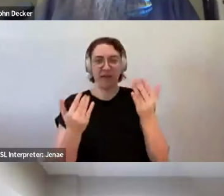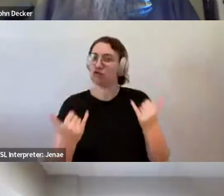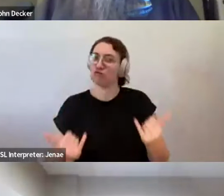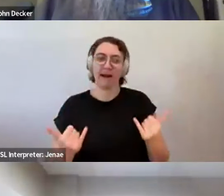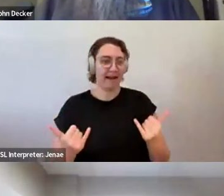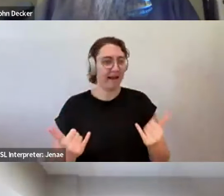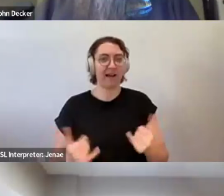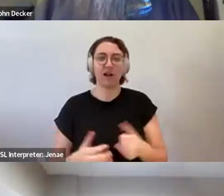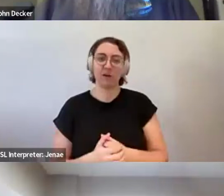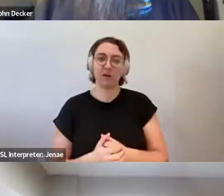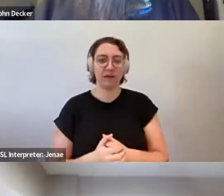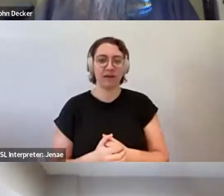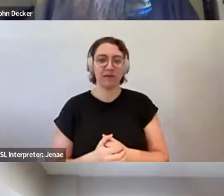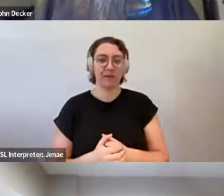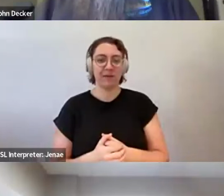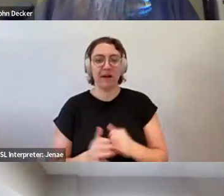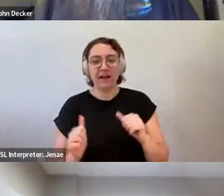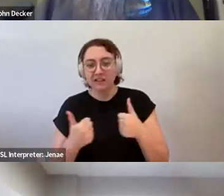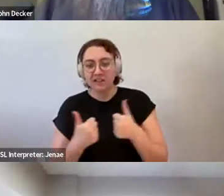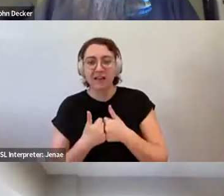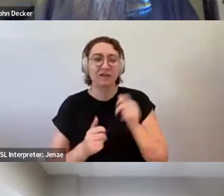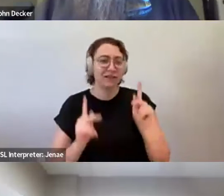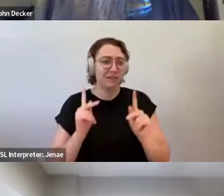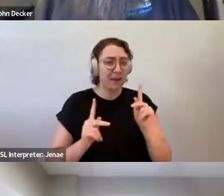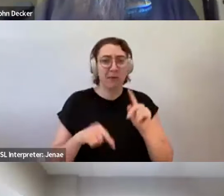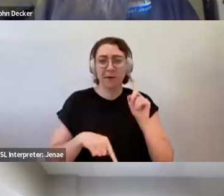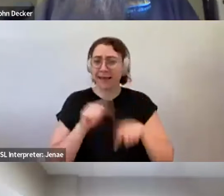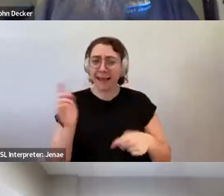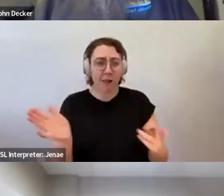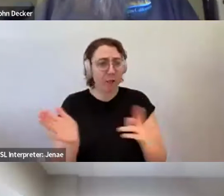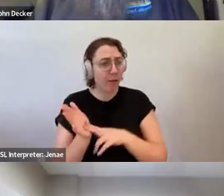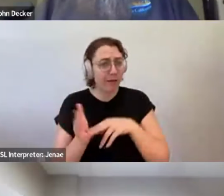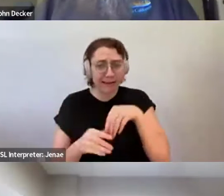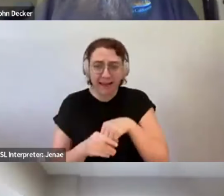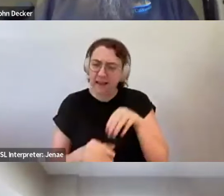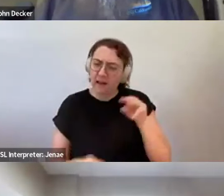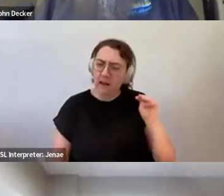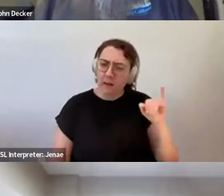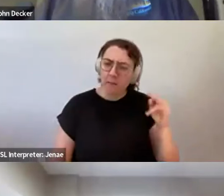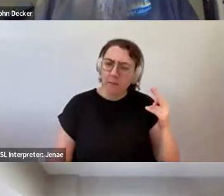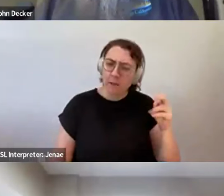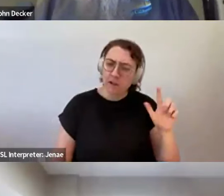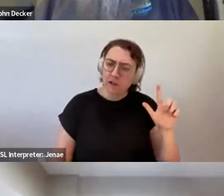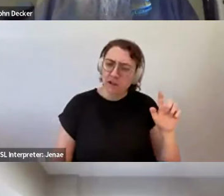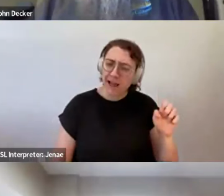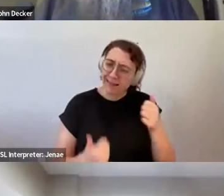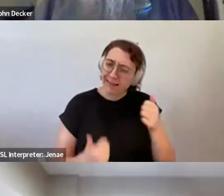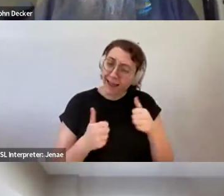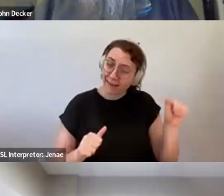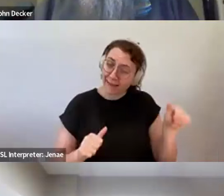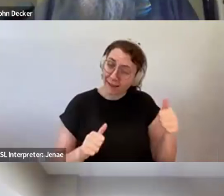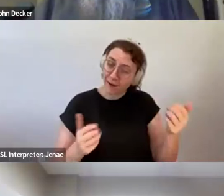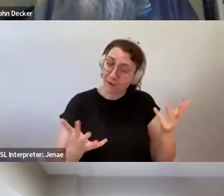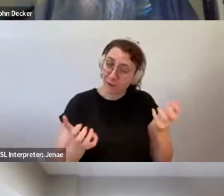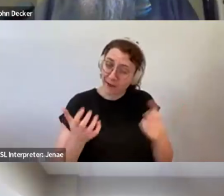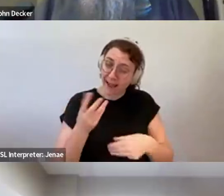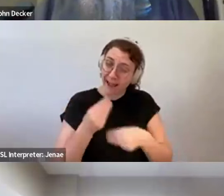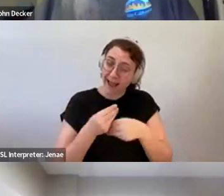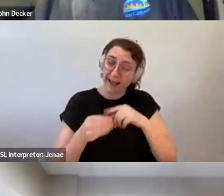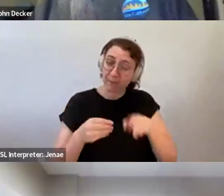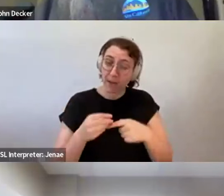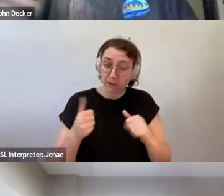There is challenges in people being able to log in. Michelle Duchesne, is there anything generally else that we want to share about the challenges related to the